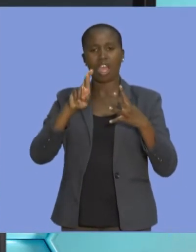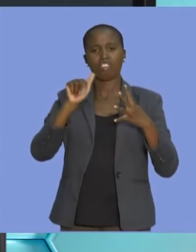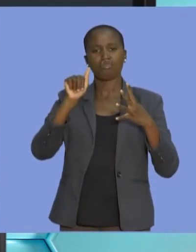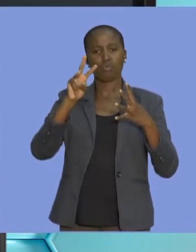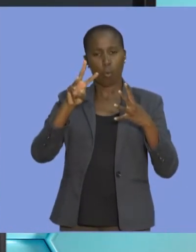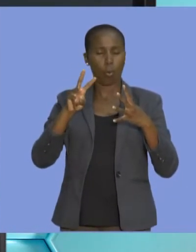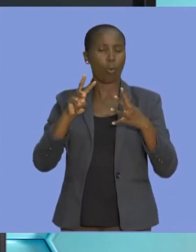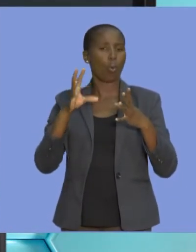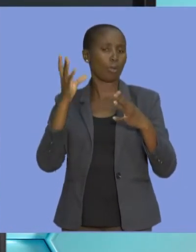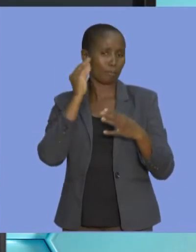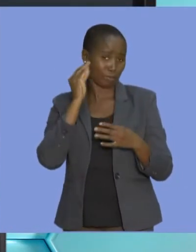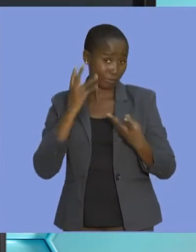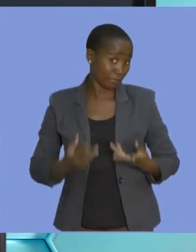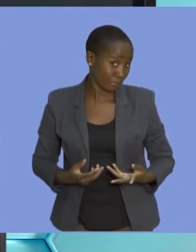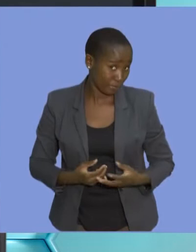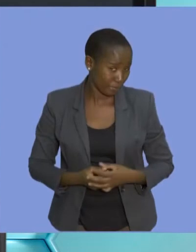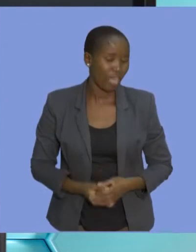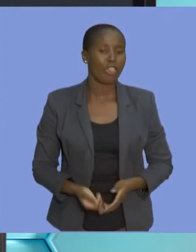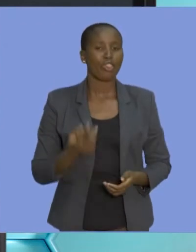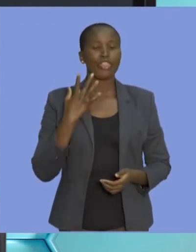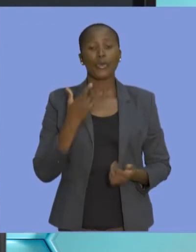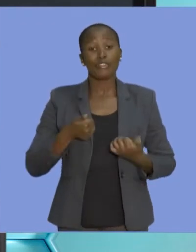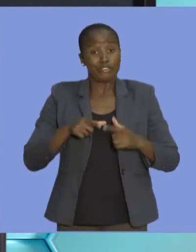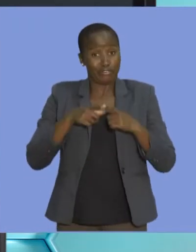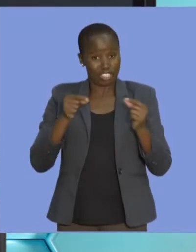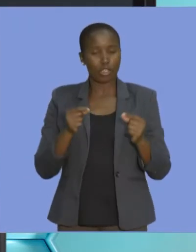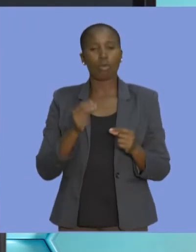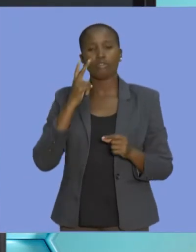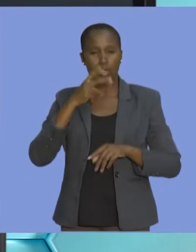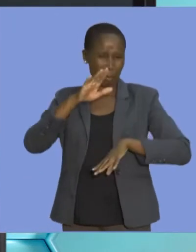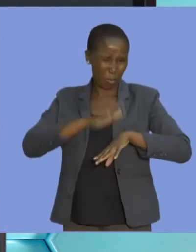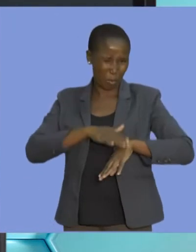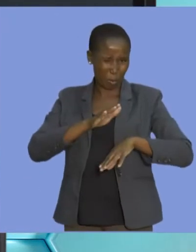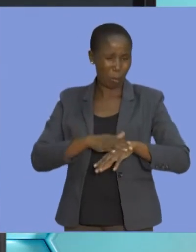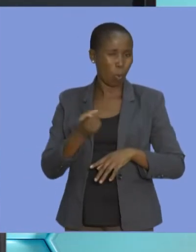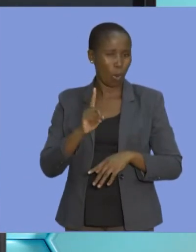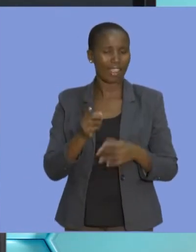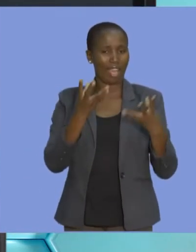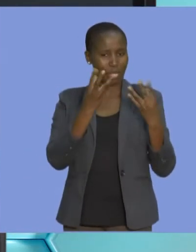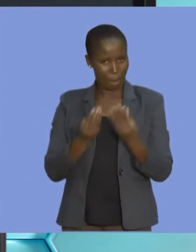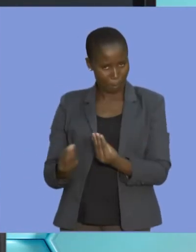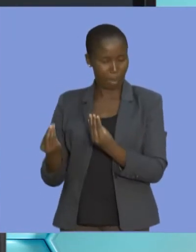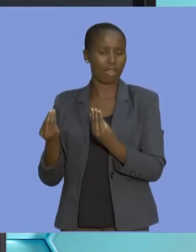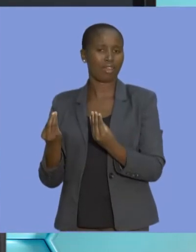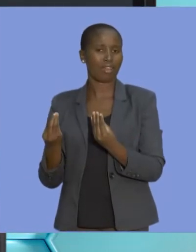So after that, we'll look at more on statistics. So we'll see you after the break, get